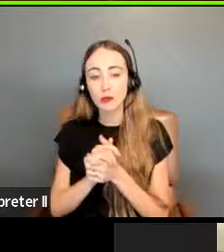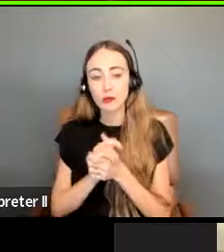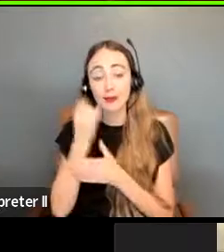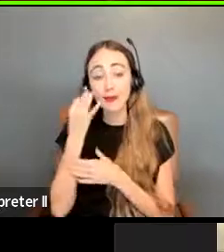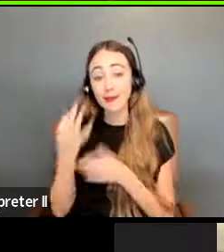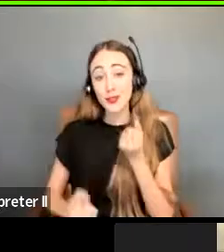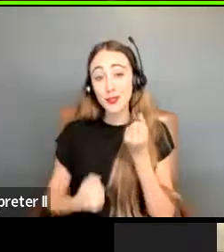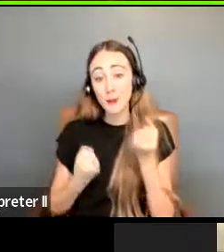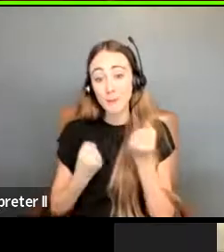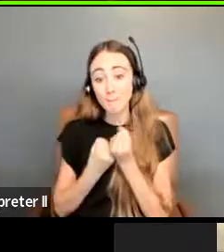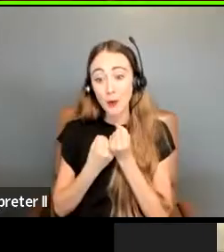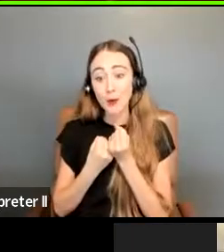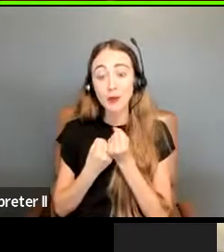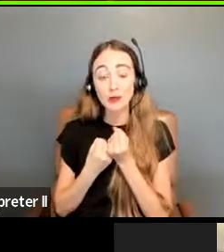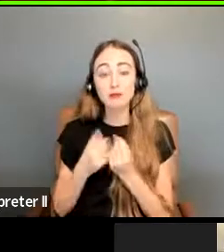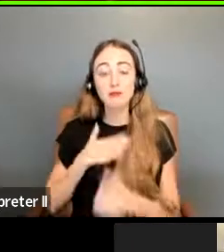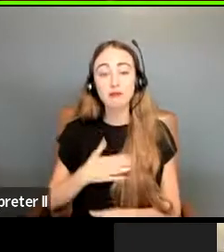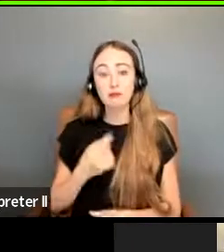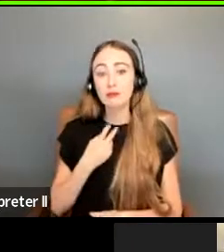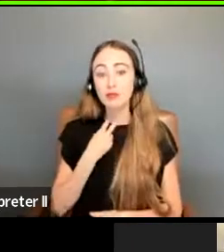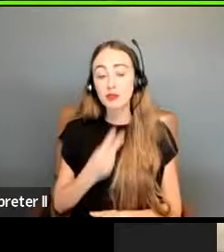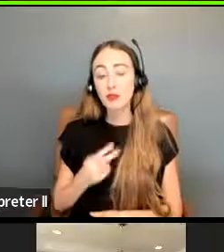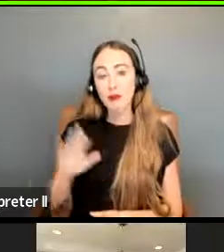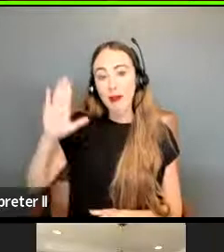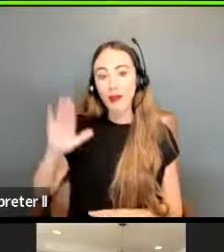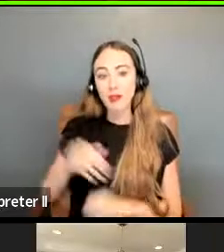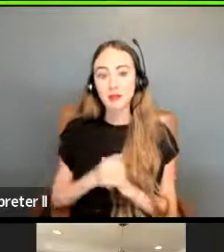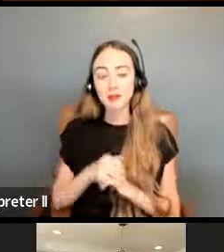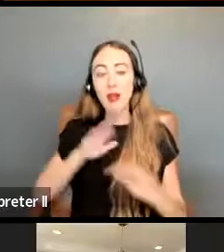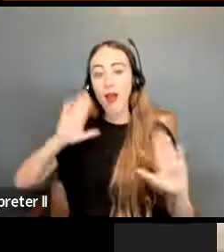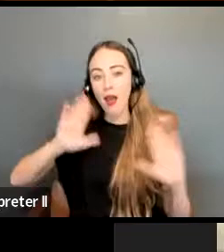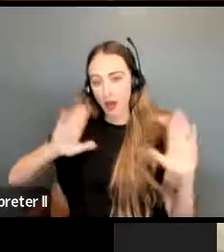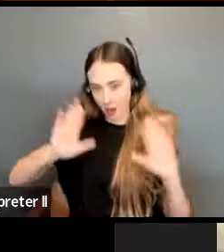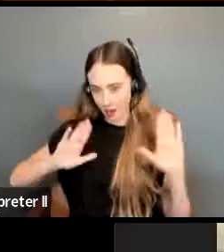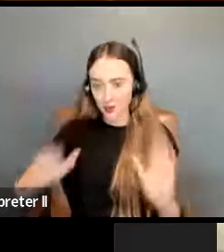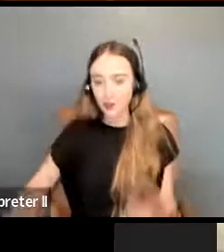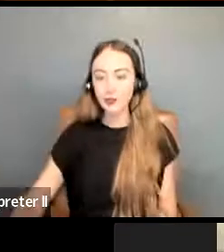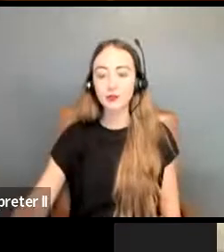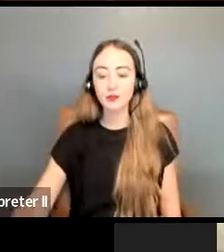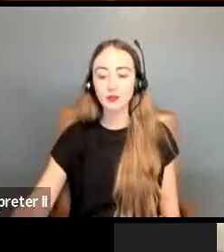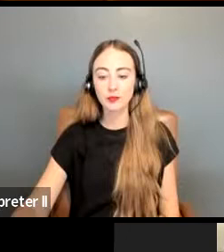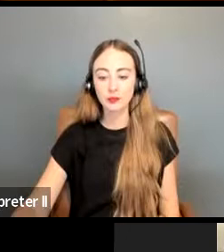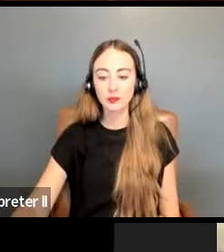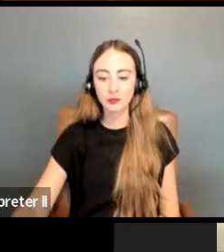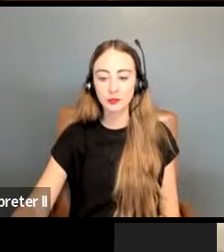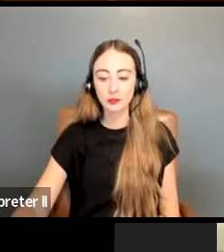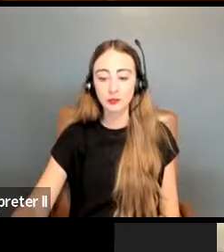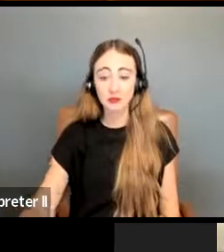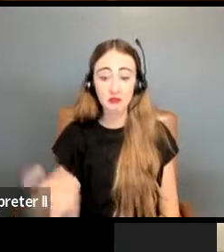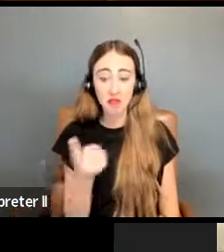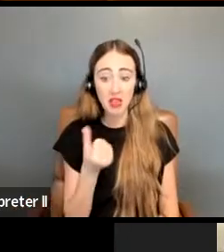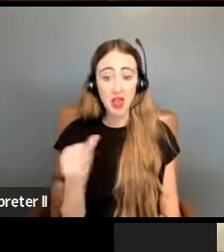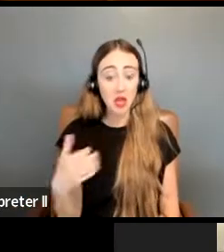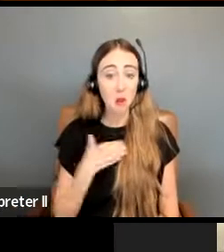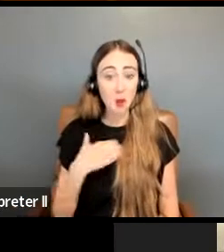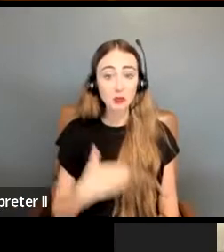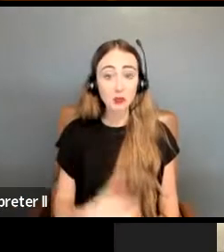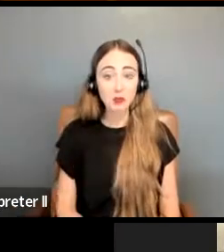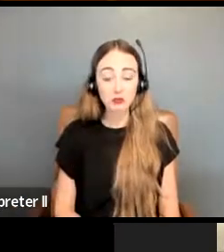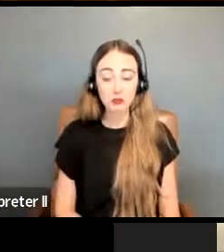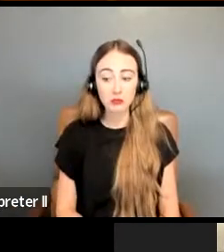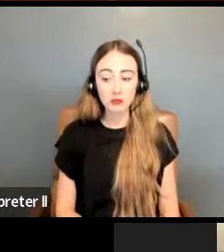All those in favor of Bill 24-1095 say aye. Aye. Aye. Are there any no votes?